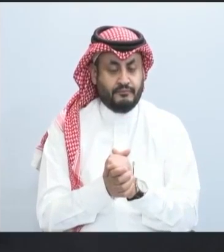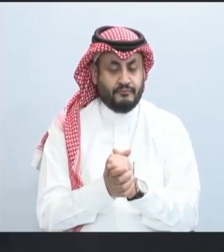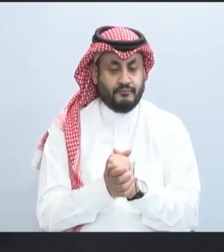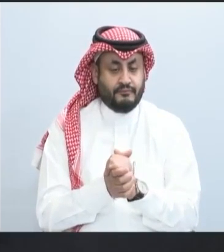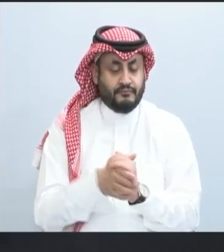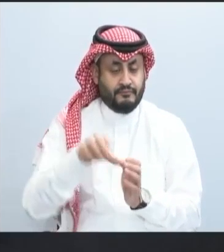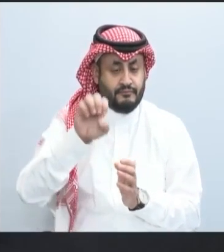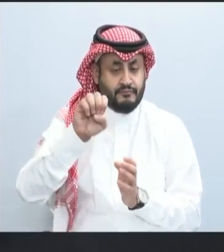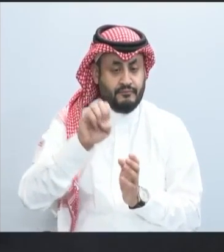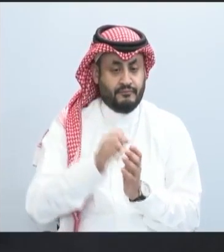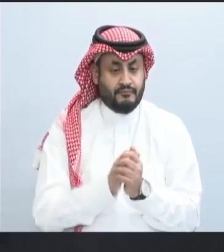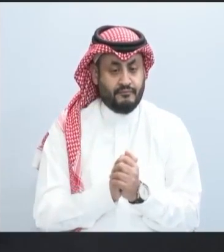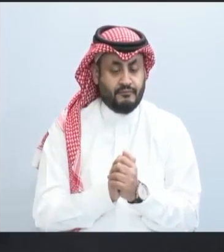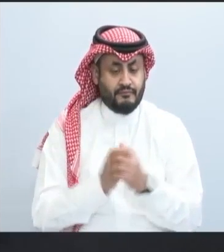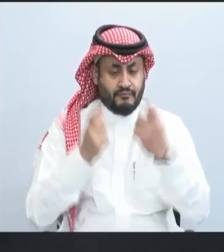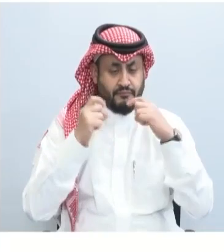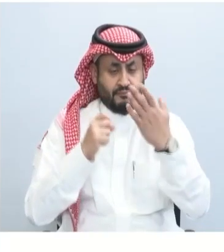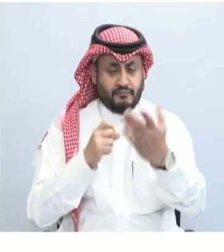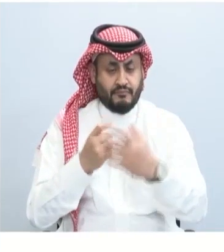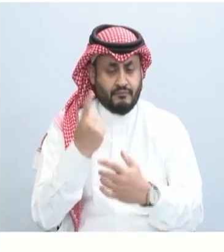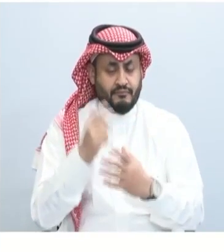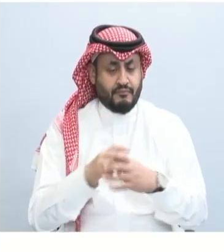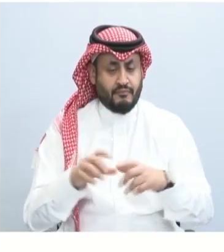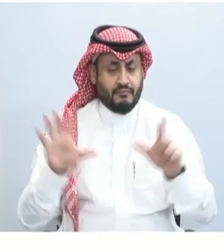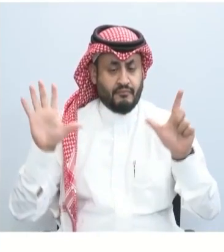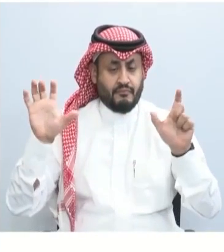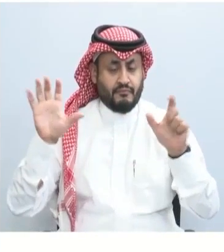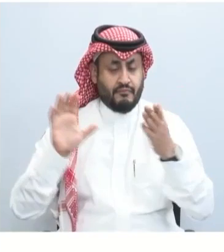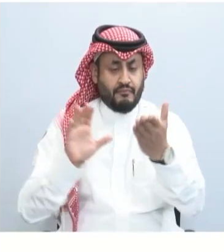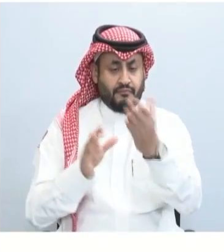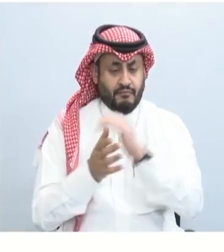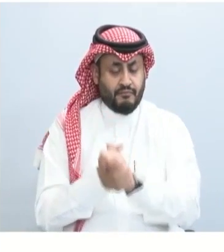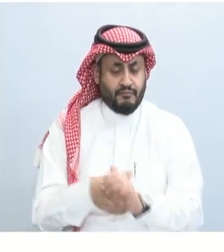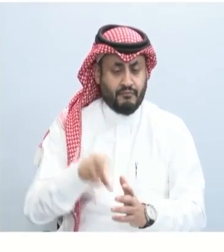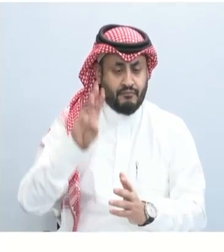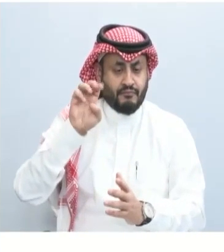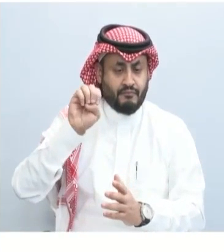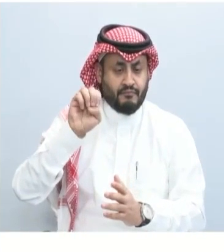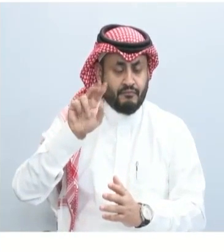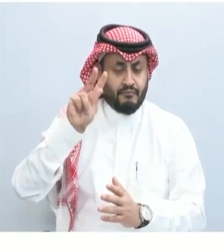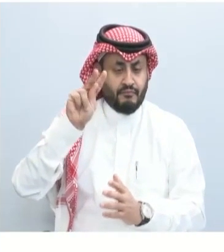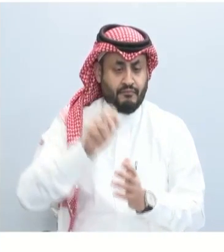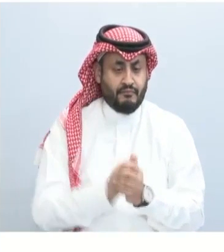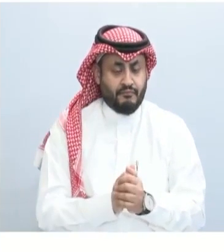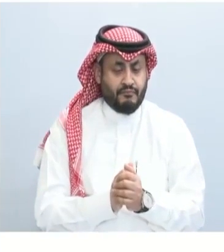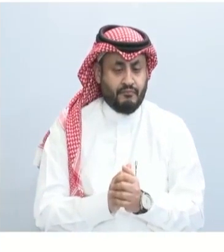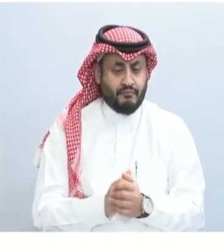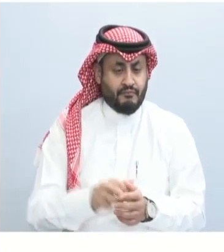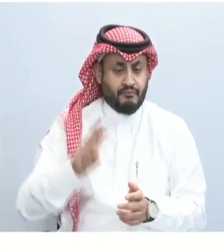EE letters. So the first word we have is week. Week.